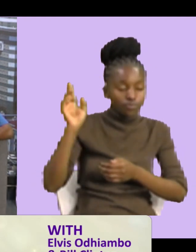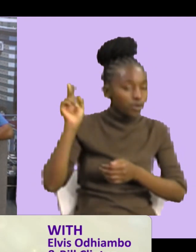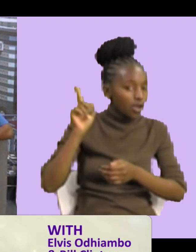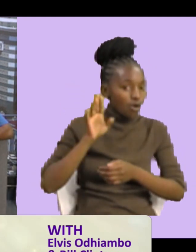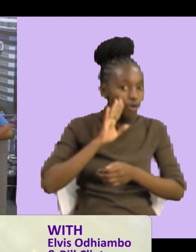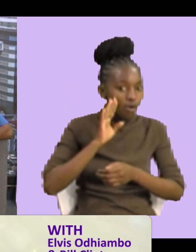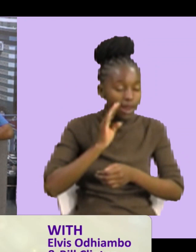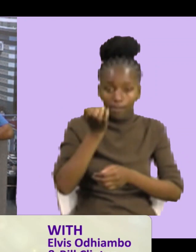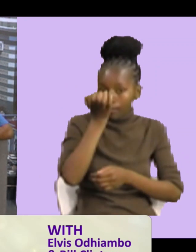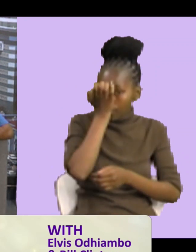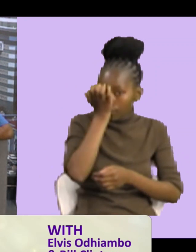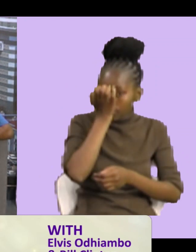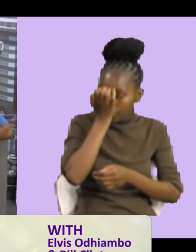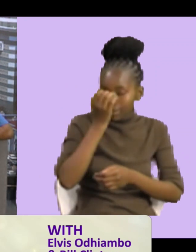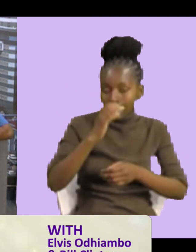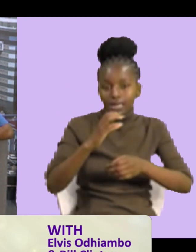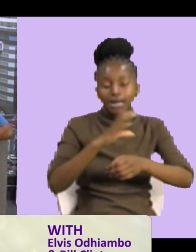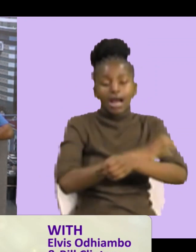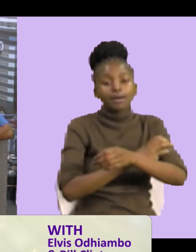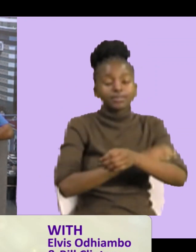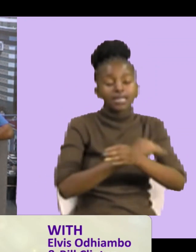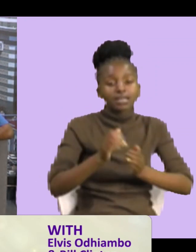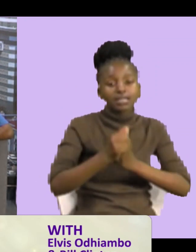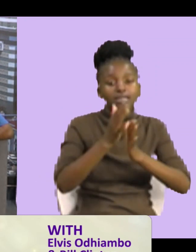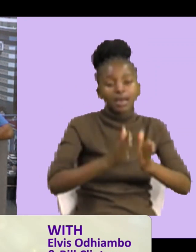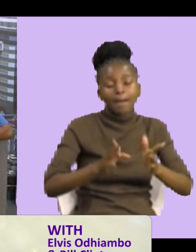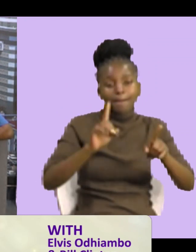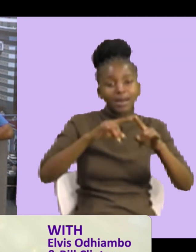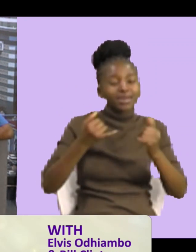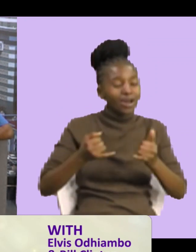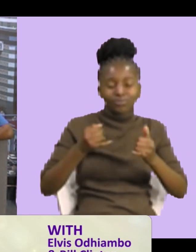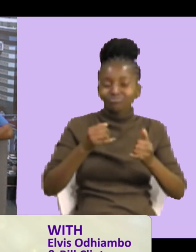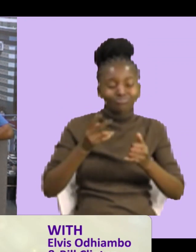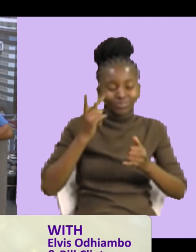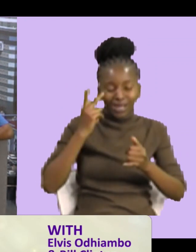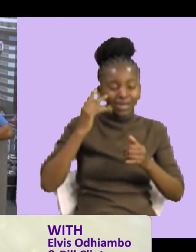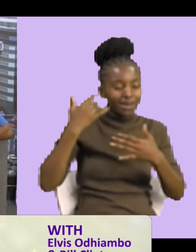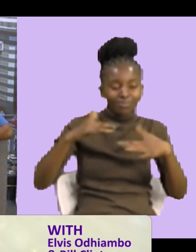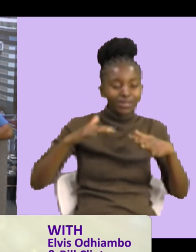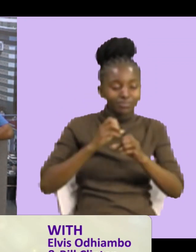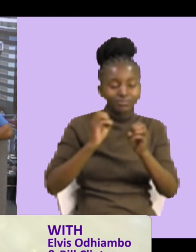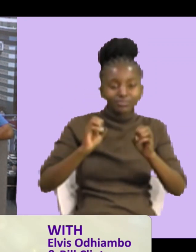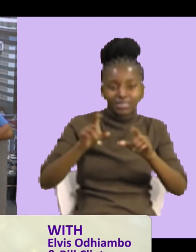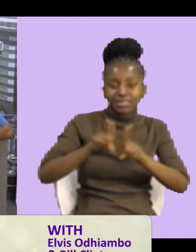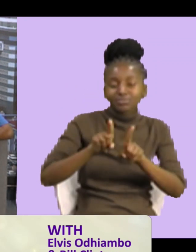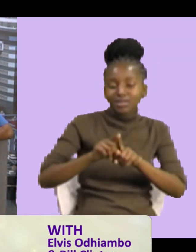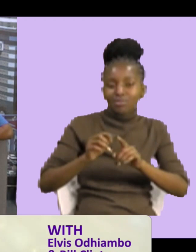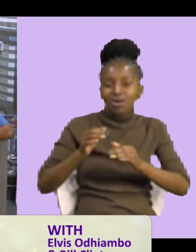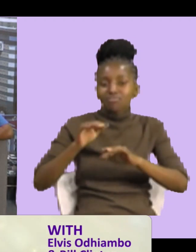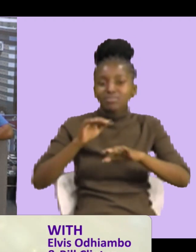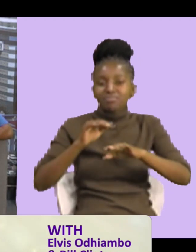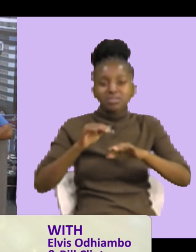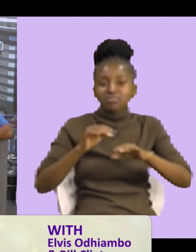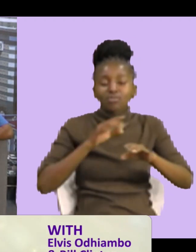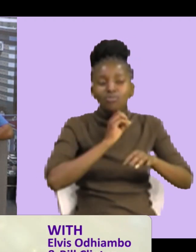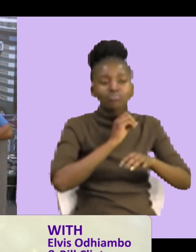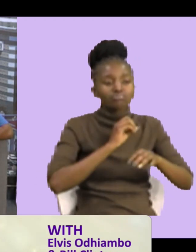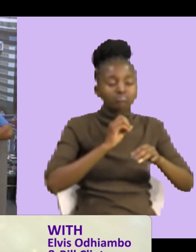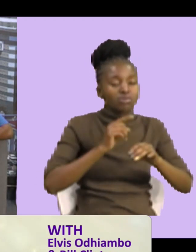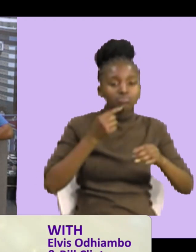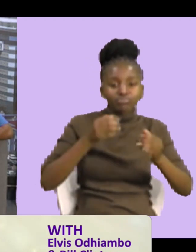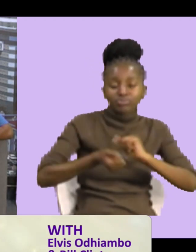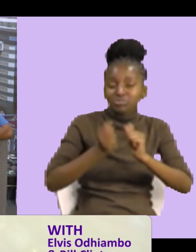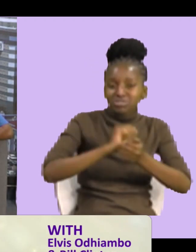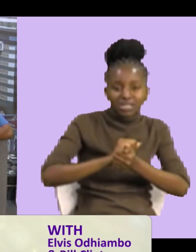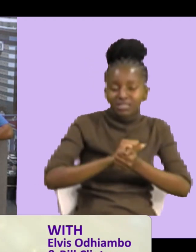leader, but he has been questioned a lot of times of his capabilities, not calling out the players, not directing the players really well. Do you believe that